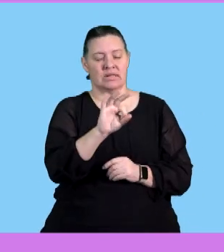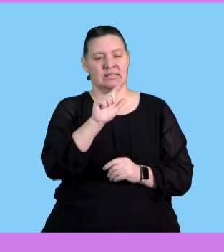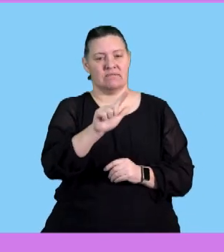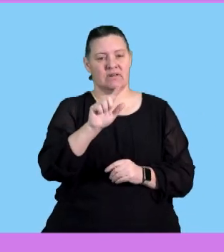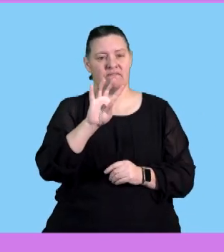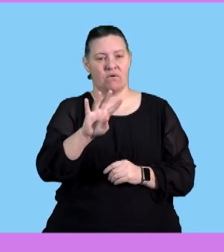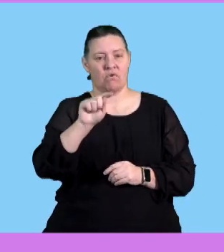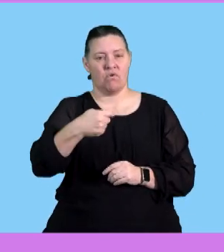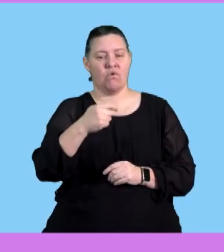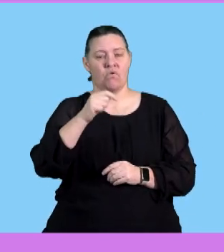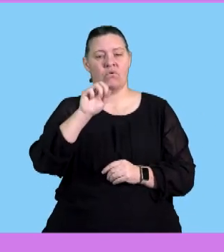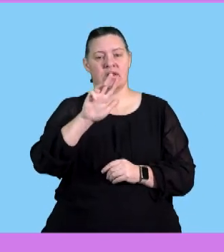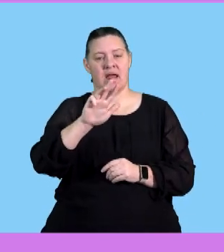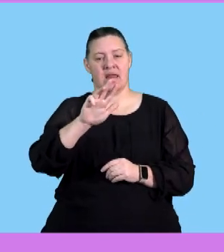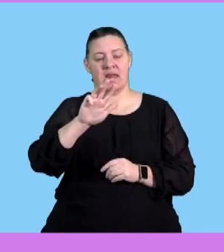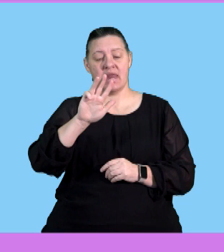us